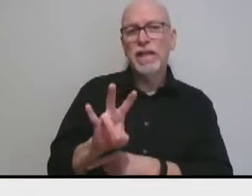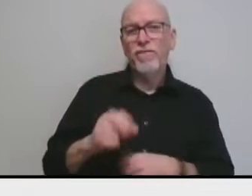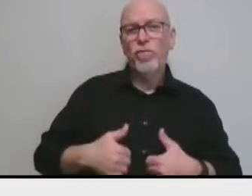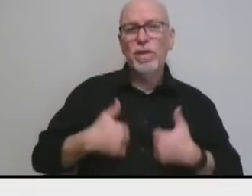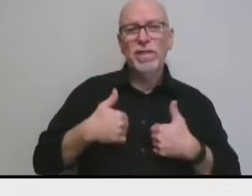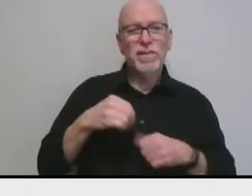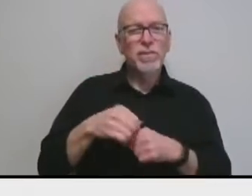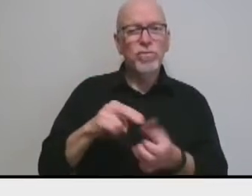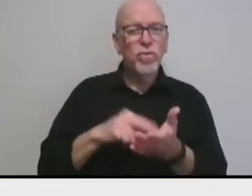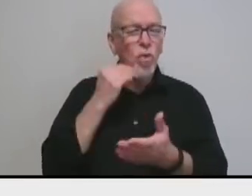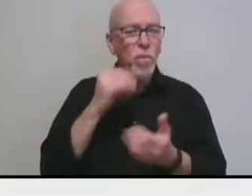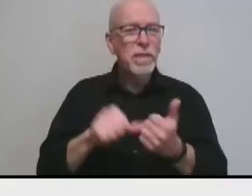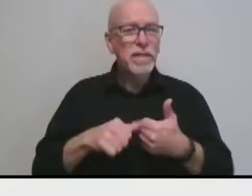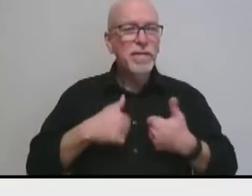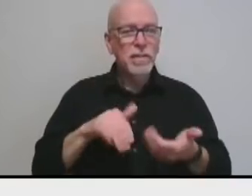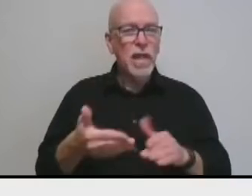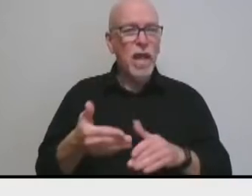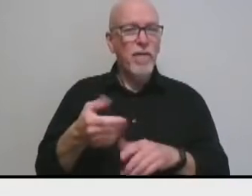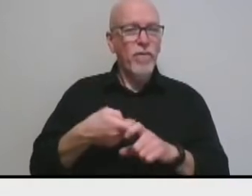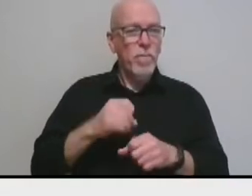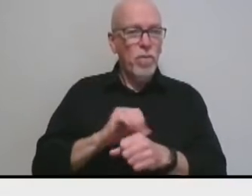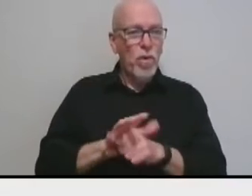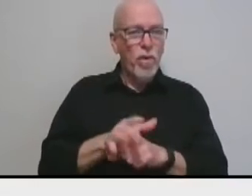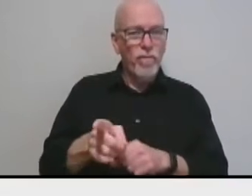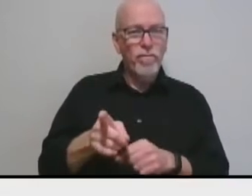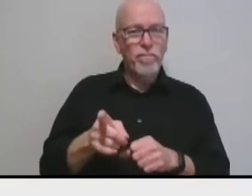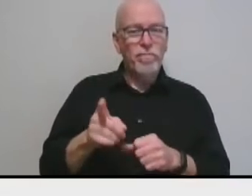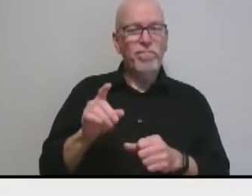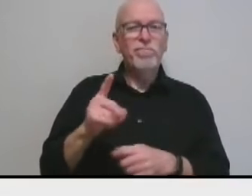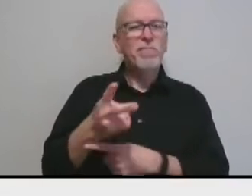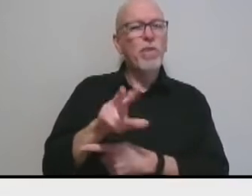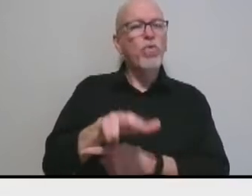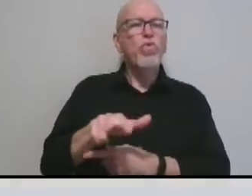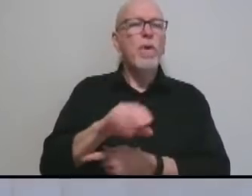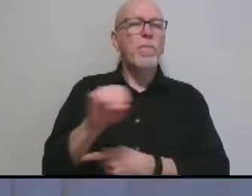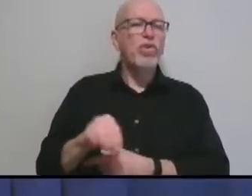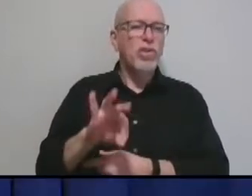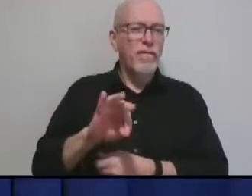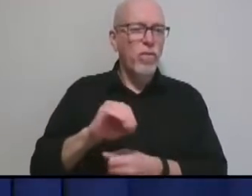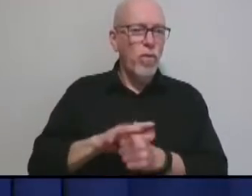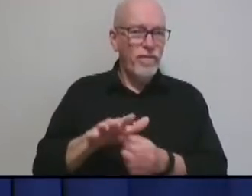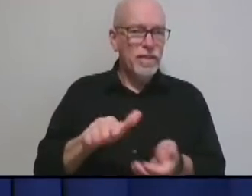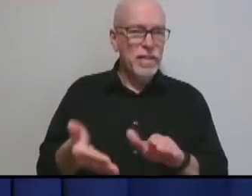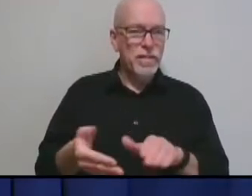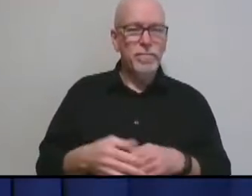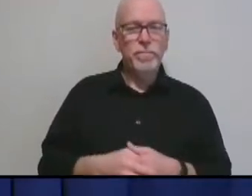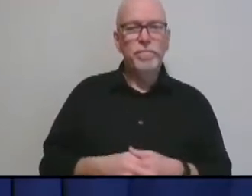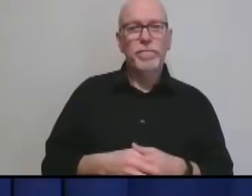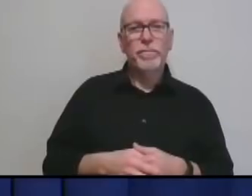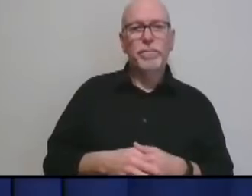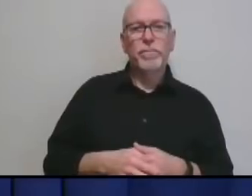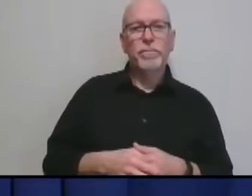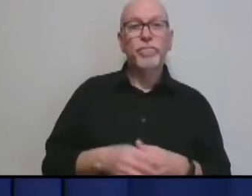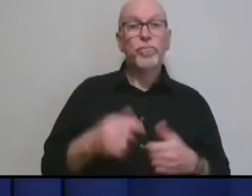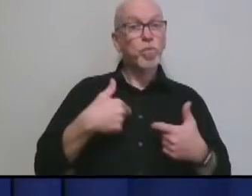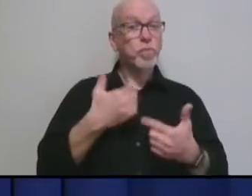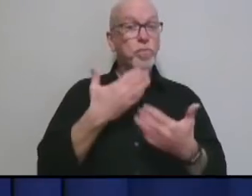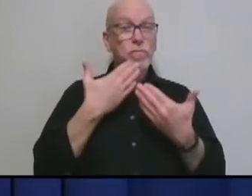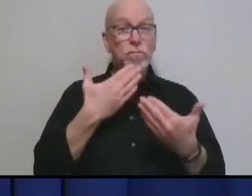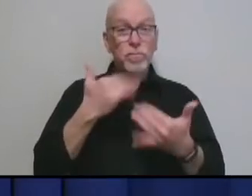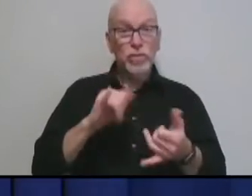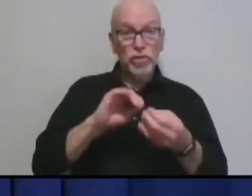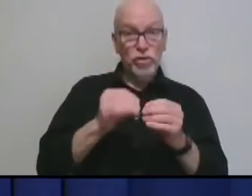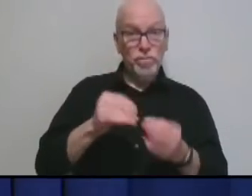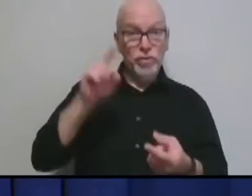these facilities died of COVID, representing 33% of all COVID deaths. While we were grateful that these numbers are declining,